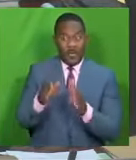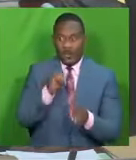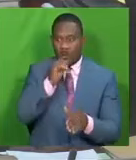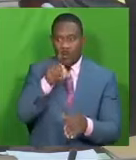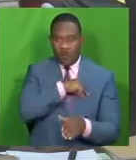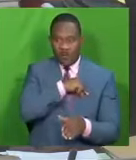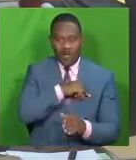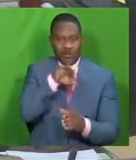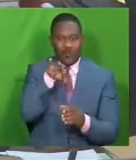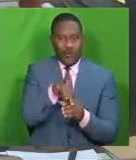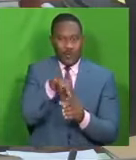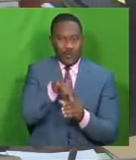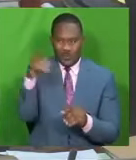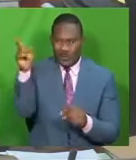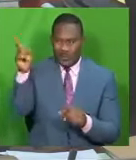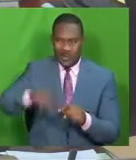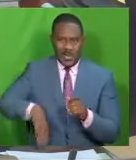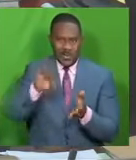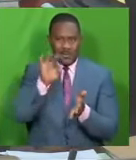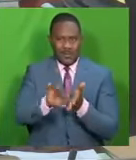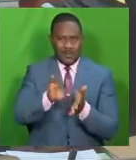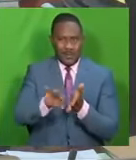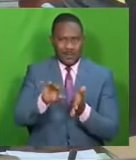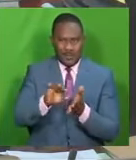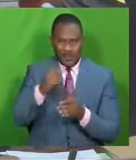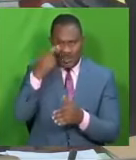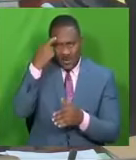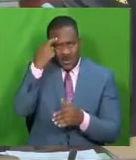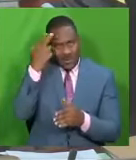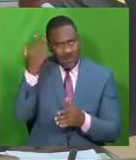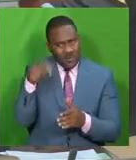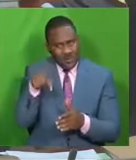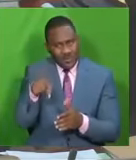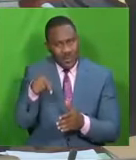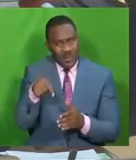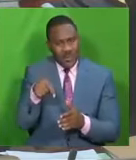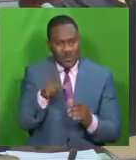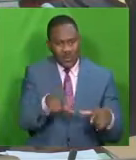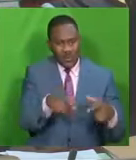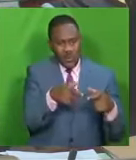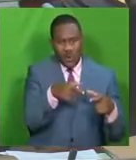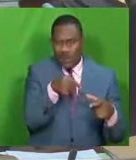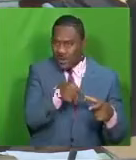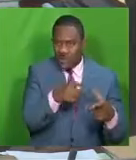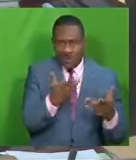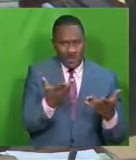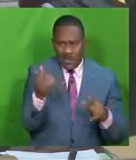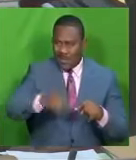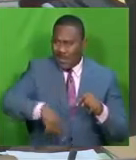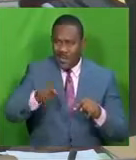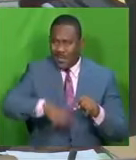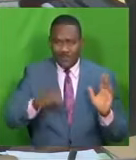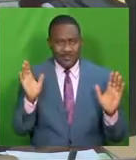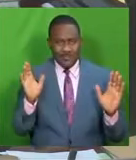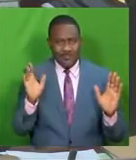voting cannot be counted for purposes of determining the quorum for that vote.